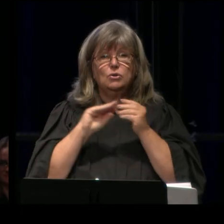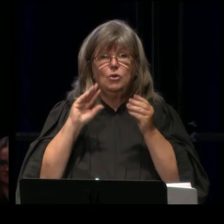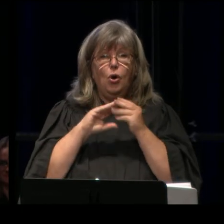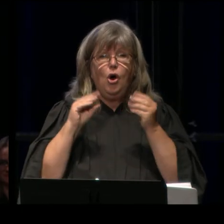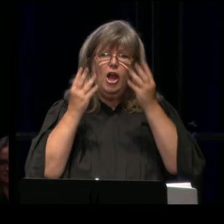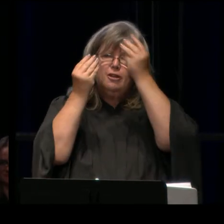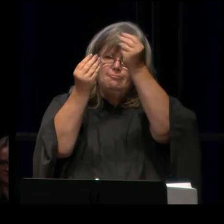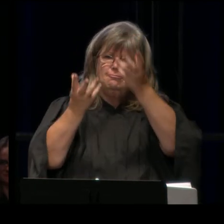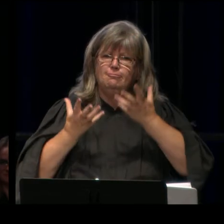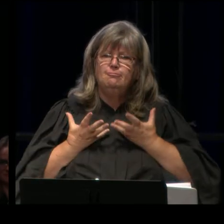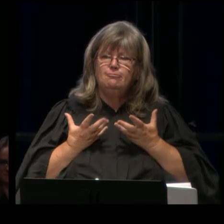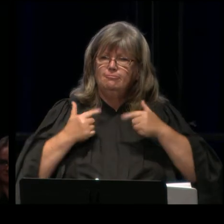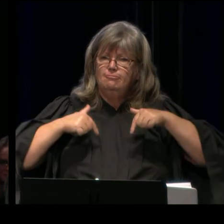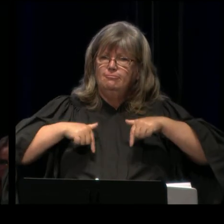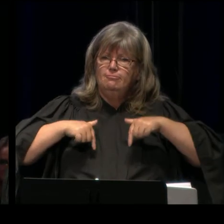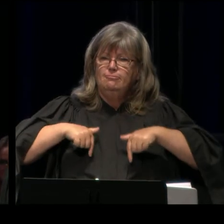us.